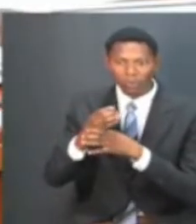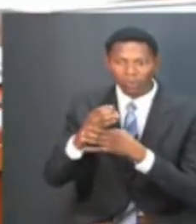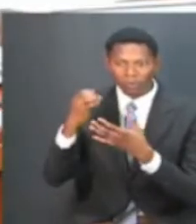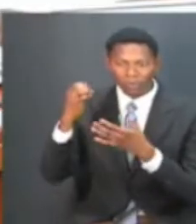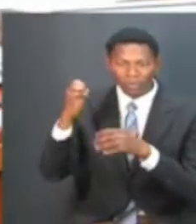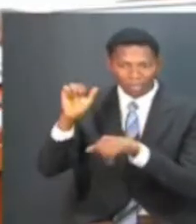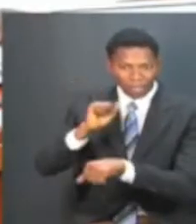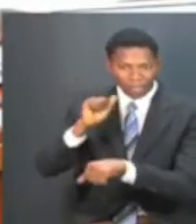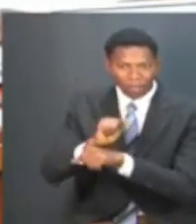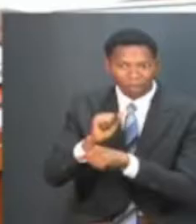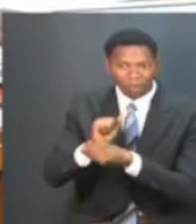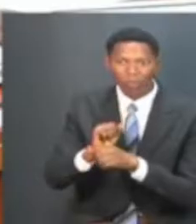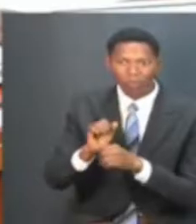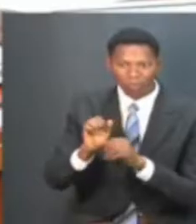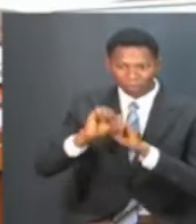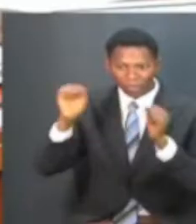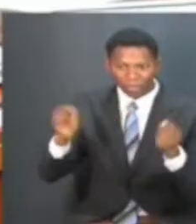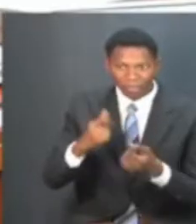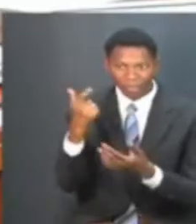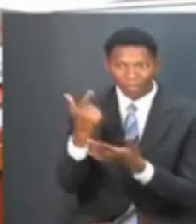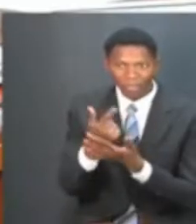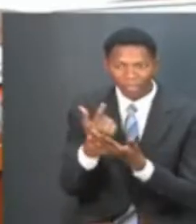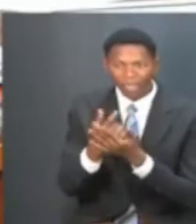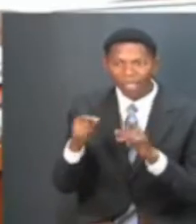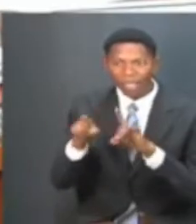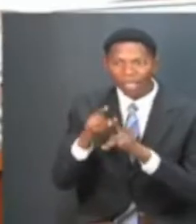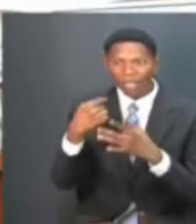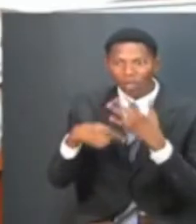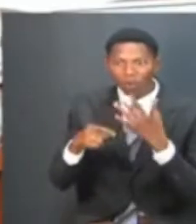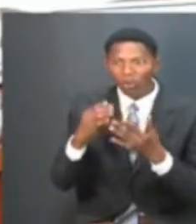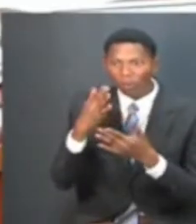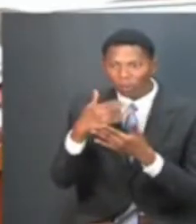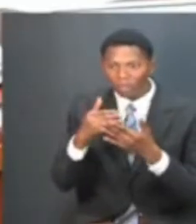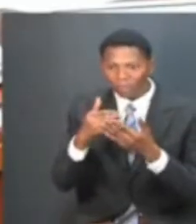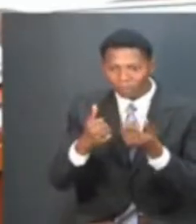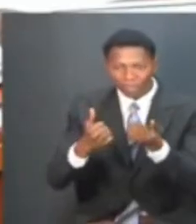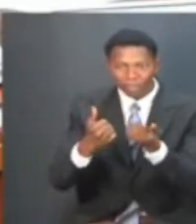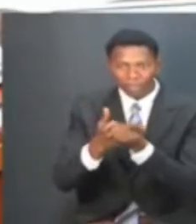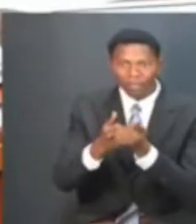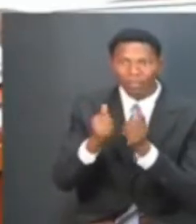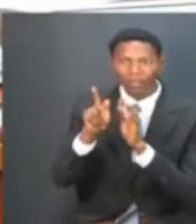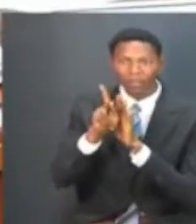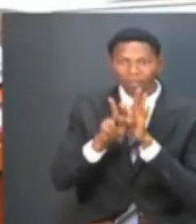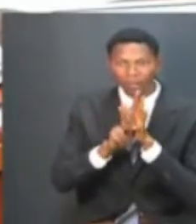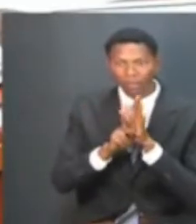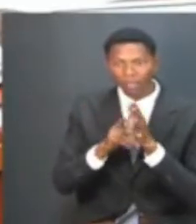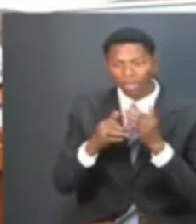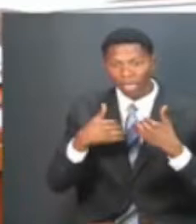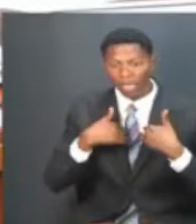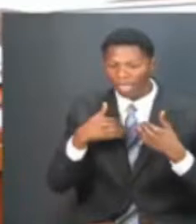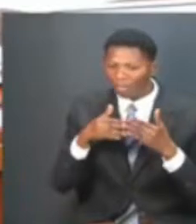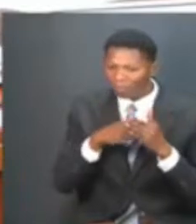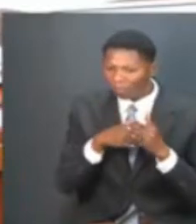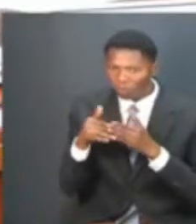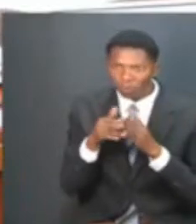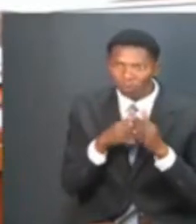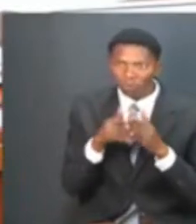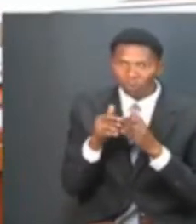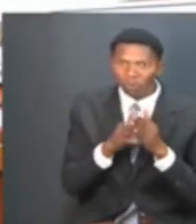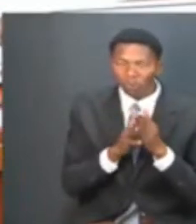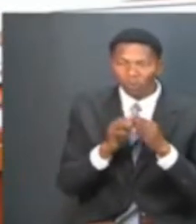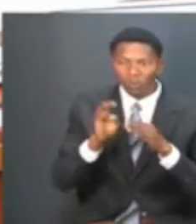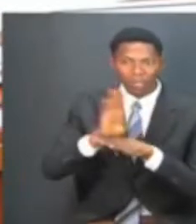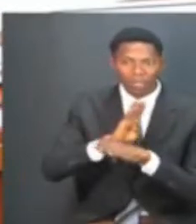Ghana as a substitution or supplement policy. We have a very weak entrepreneurial ecosystem as a